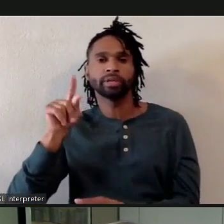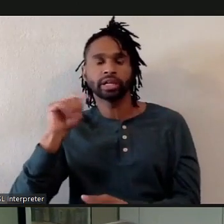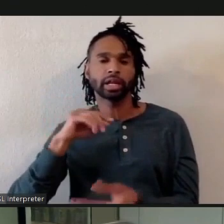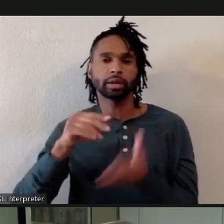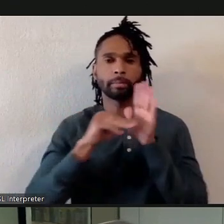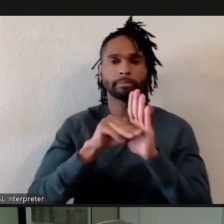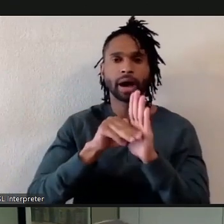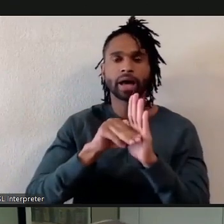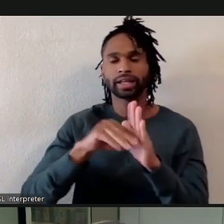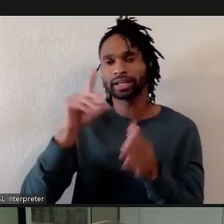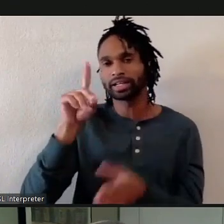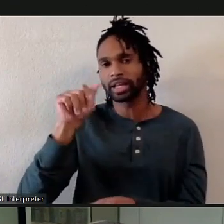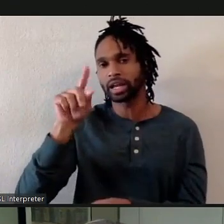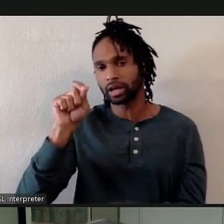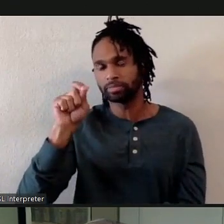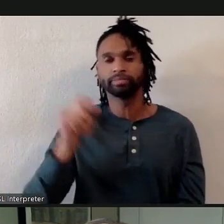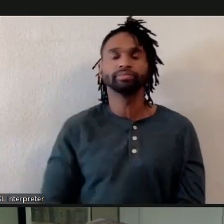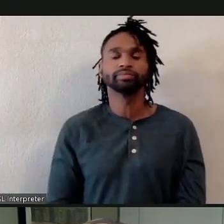Samet?